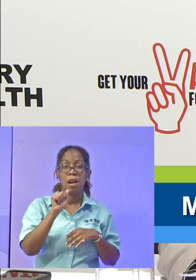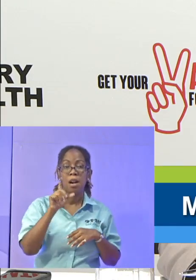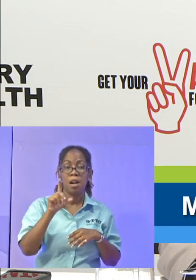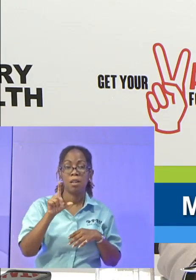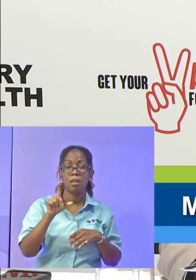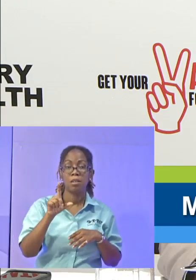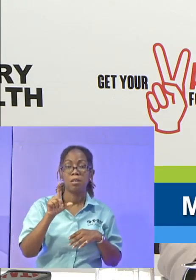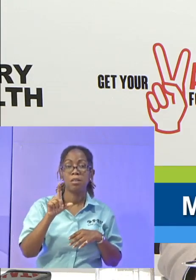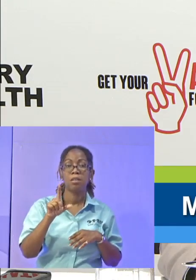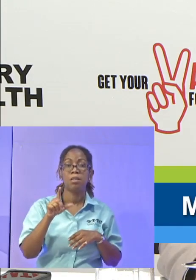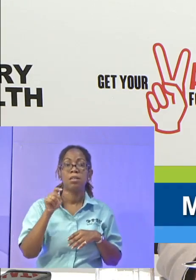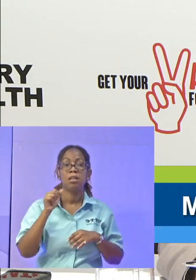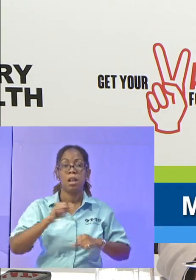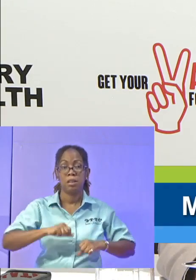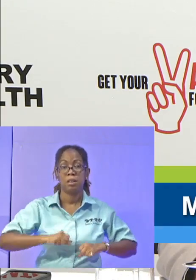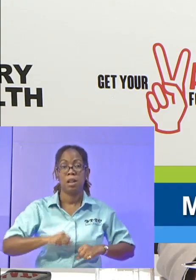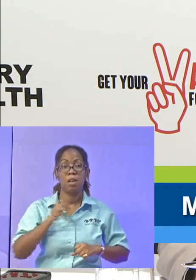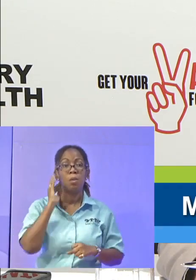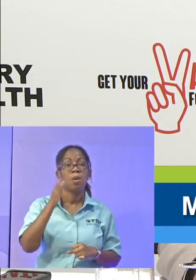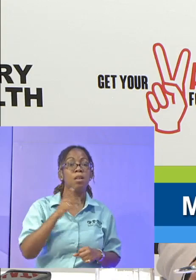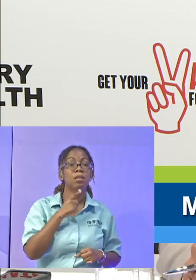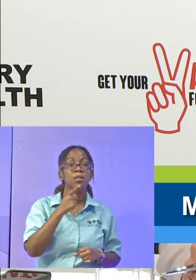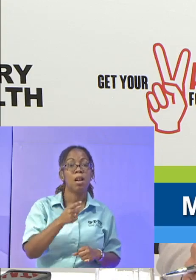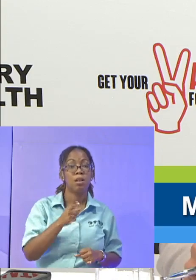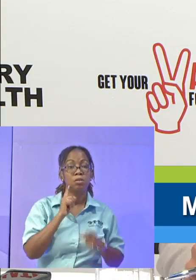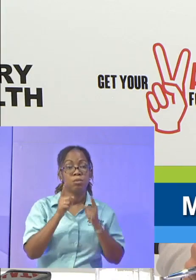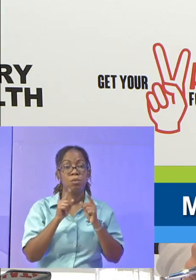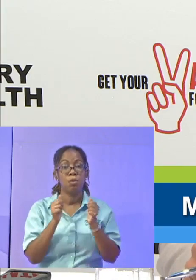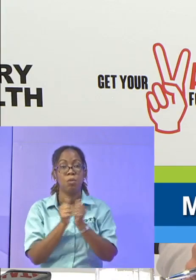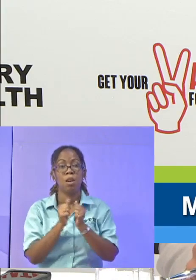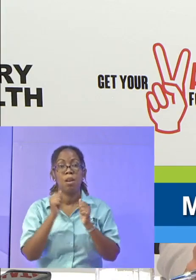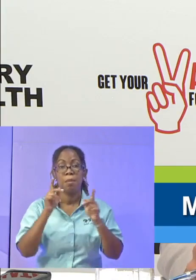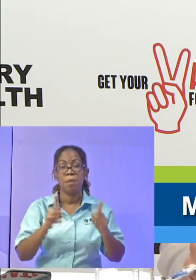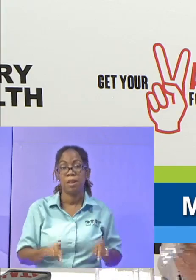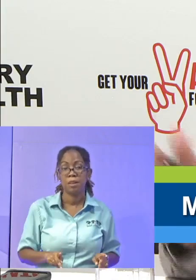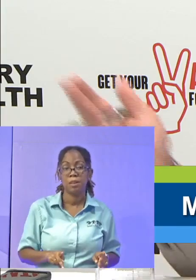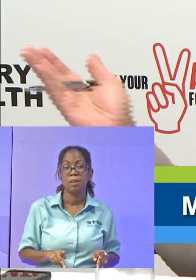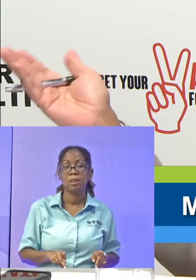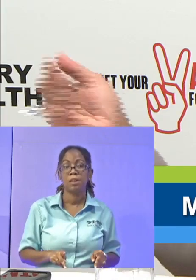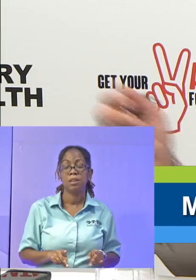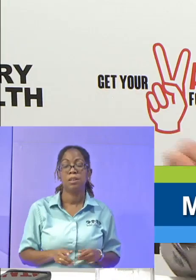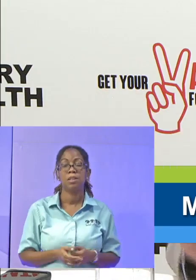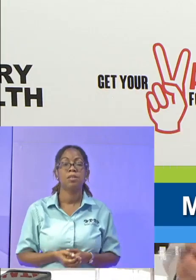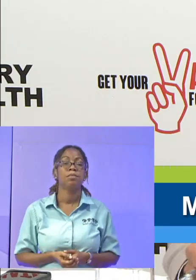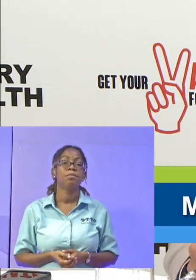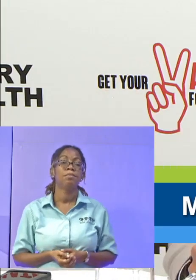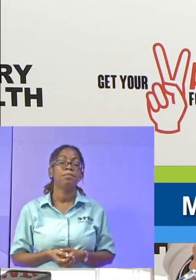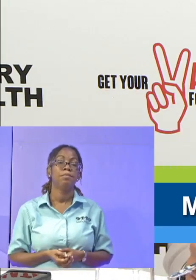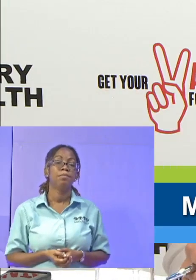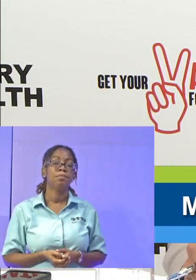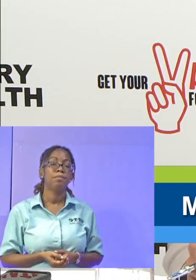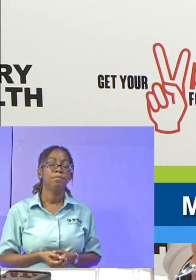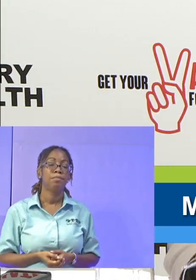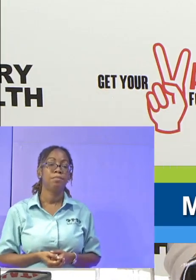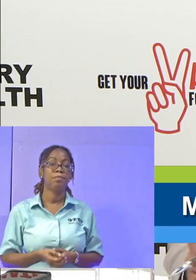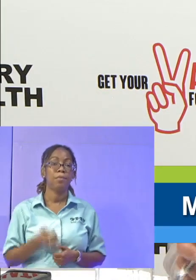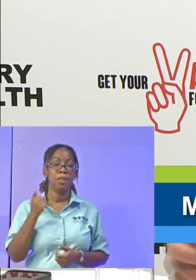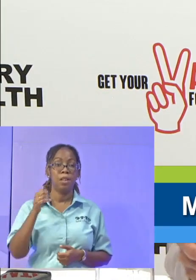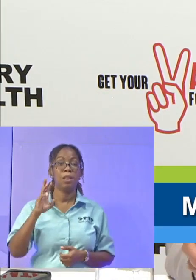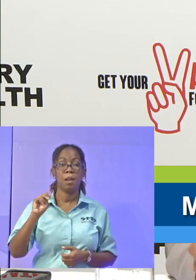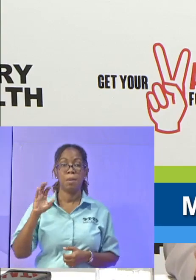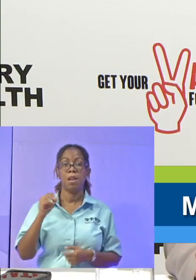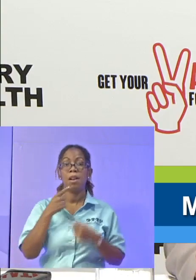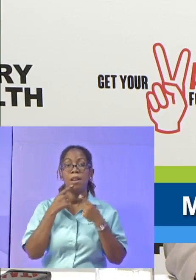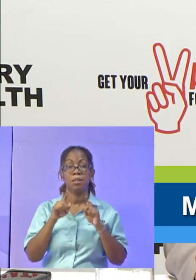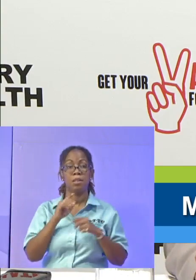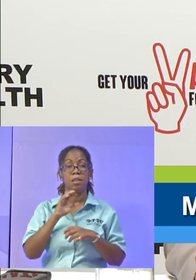and we are eager to understand what happened and bring some clarity to the issue. I will turn you over to the CMO for the other part of the question.